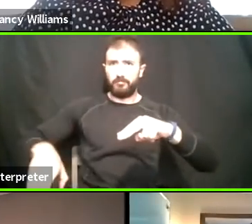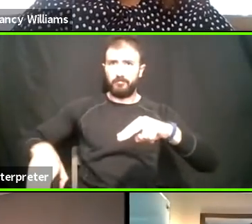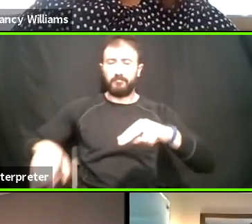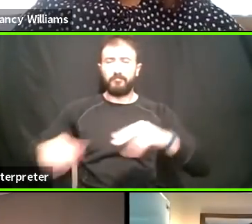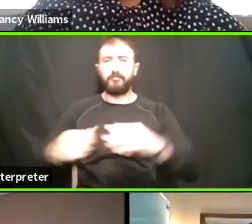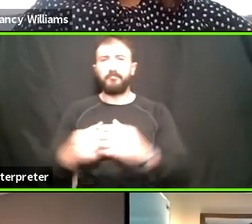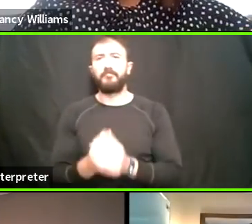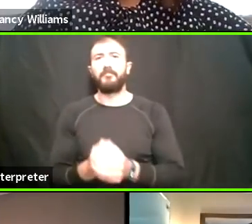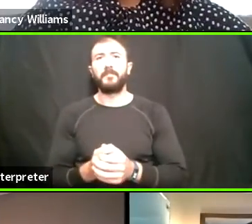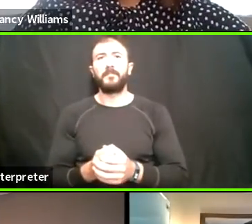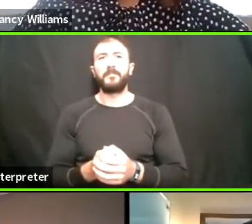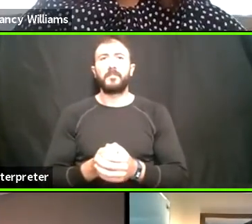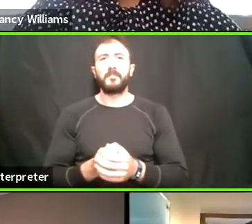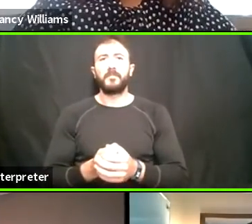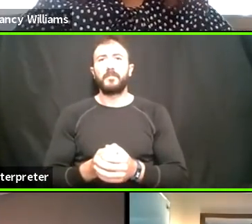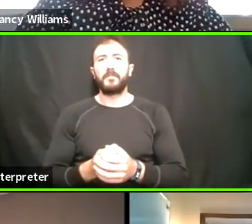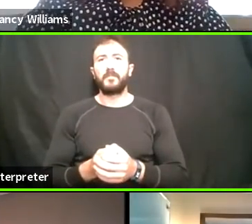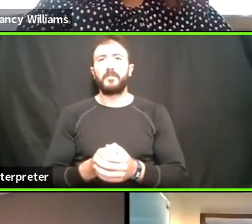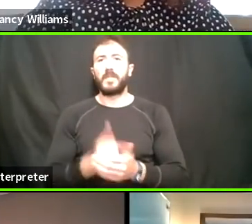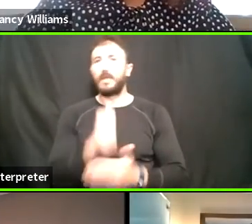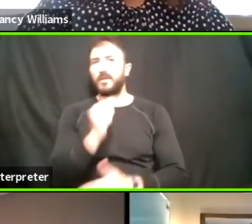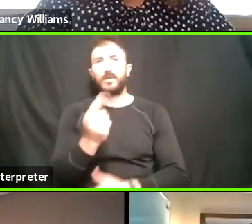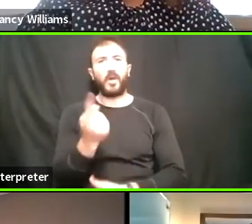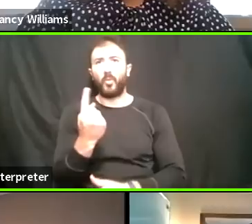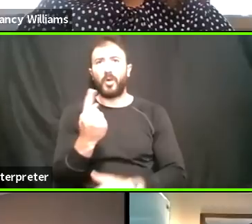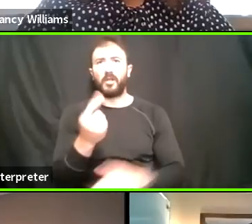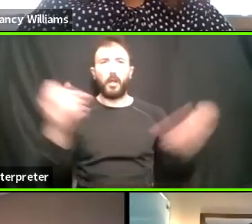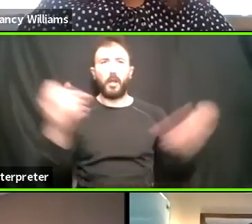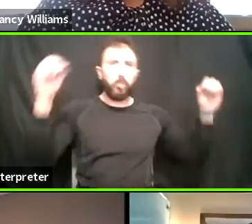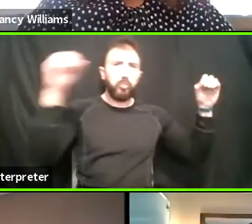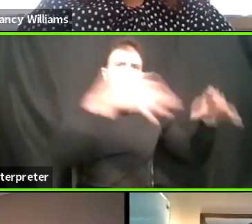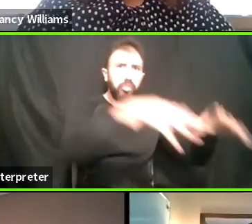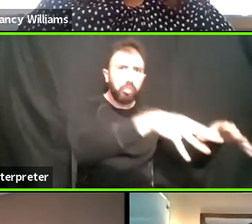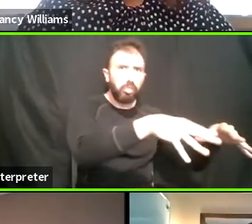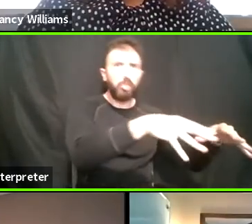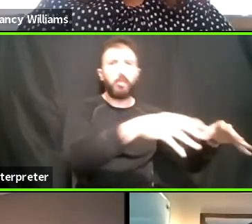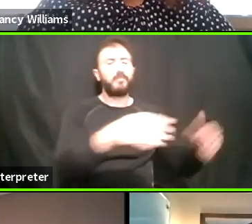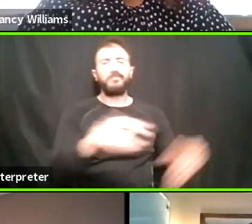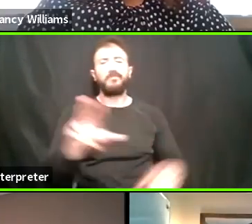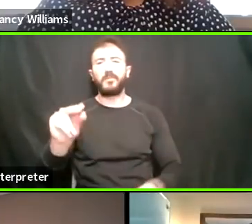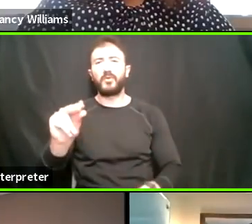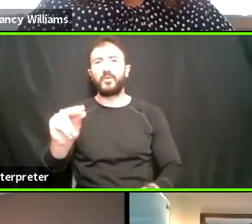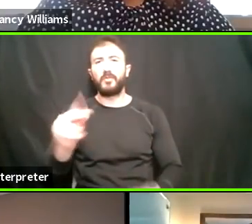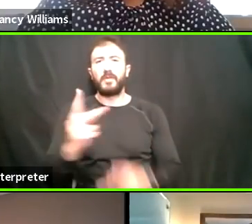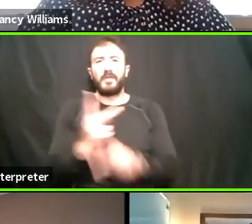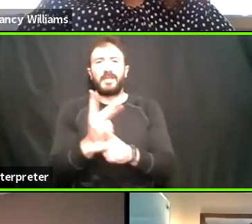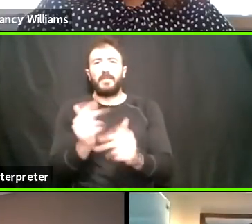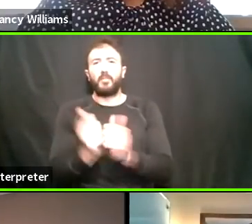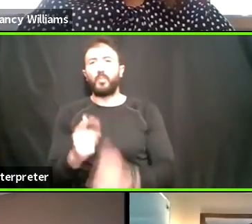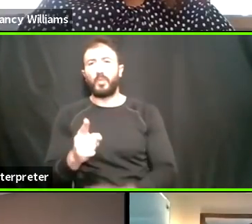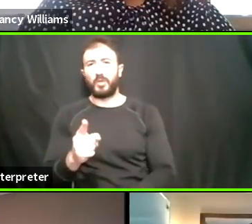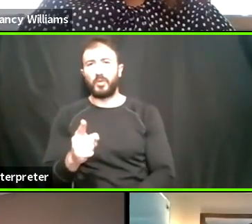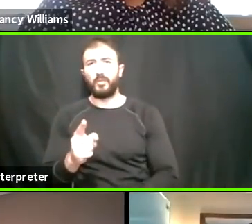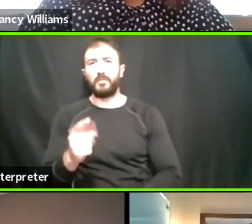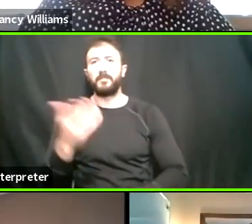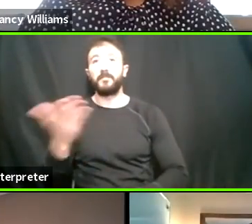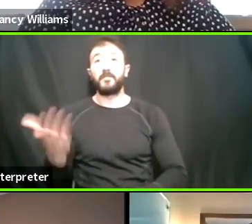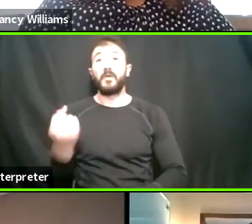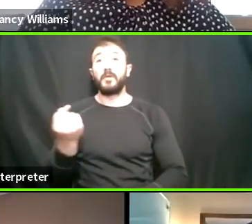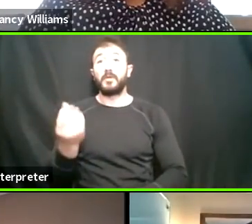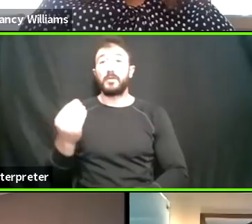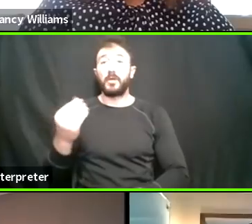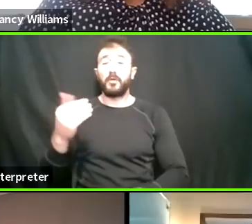up their stuff. So in general, as you review the guidelines that we put together, you're going to see that